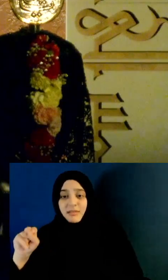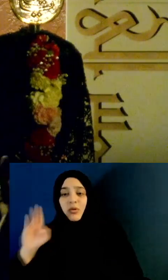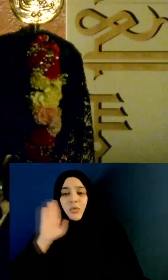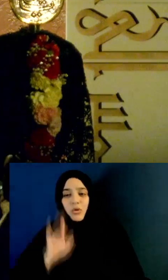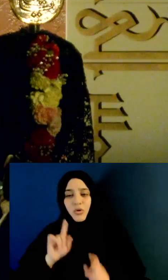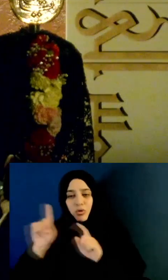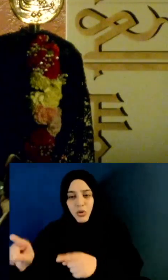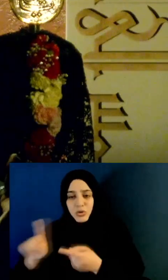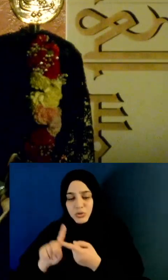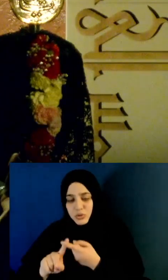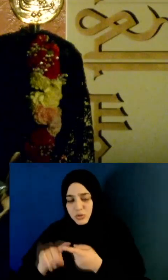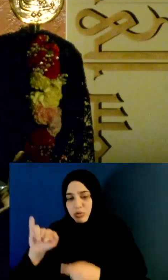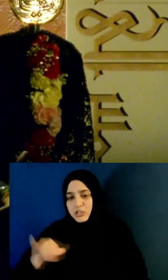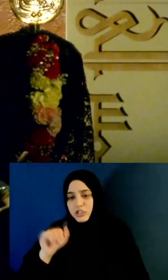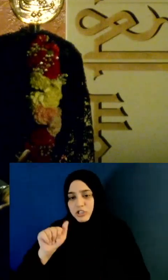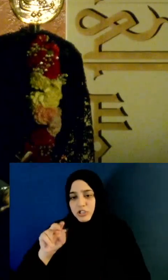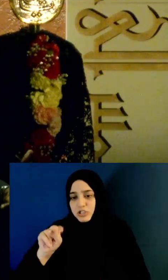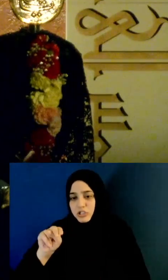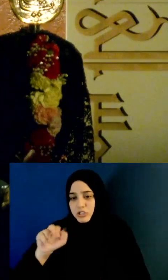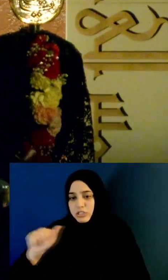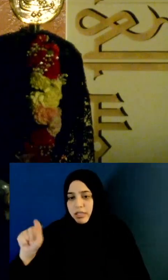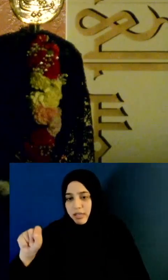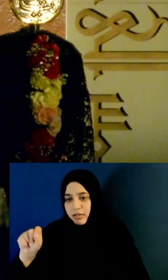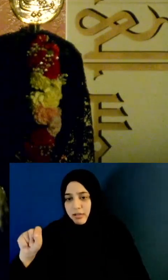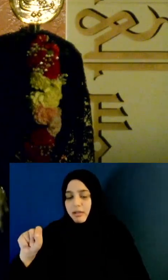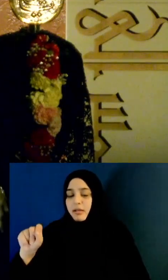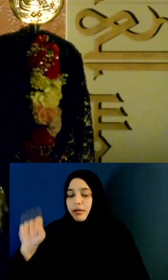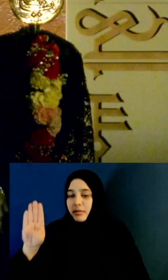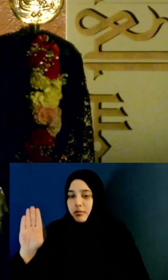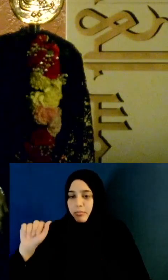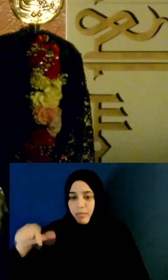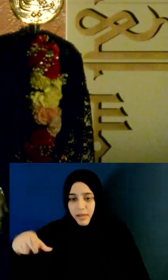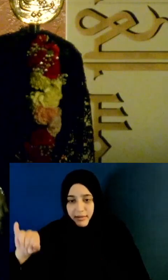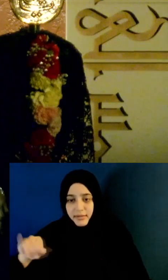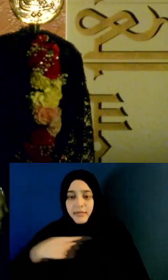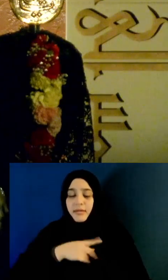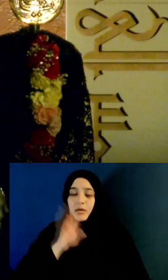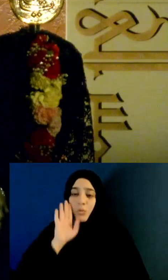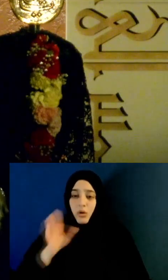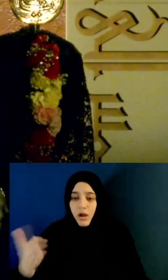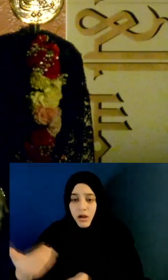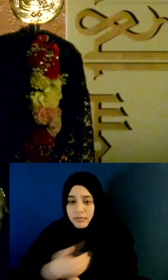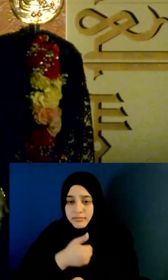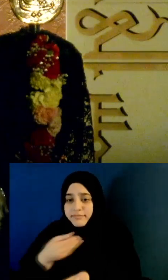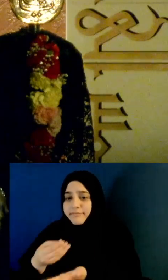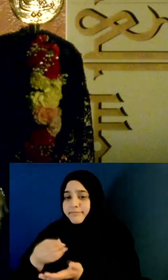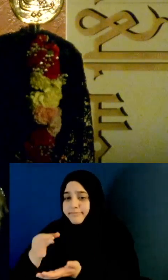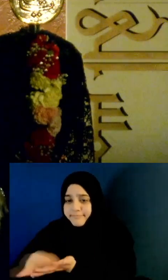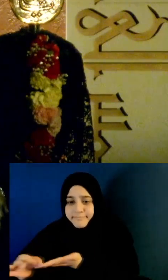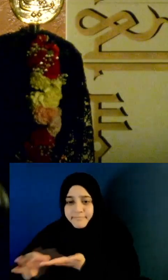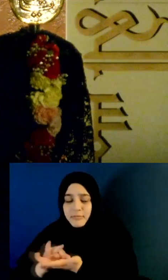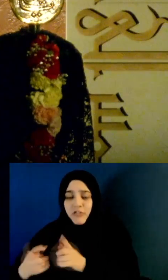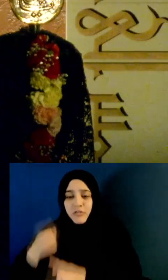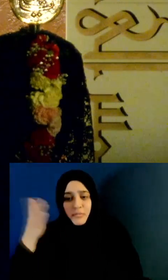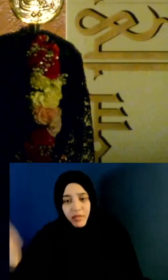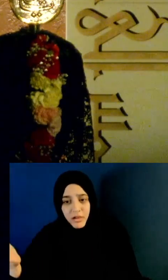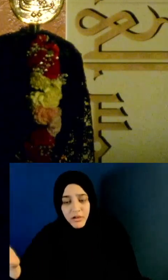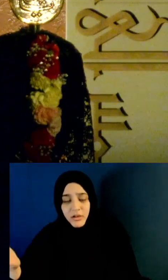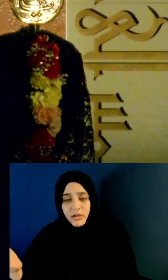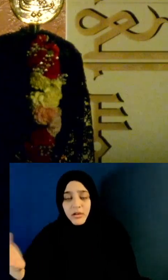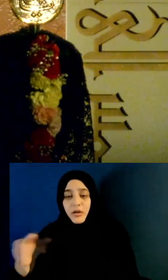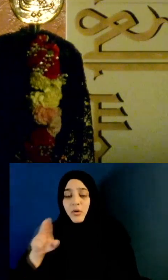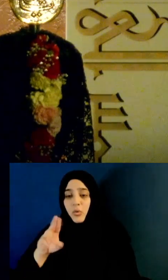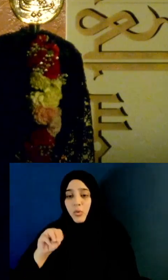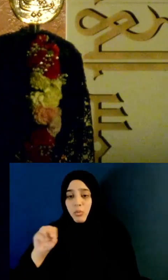She would collect sand from Jannat al-Baqi. Ummul Baneen would